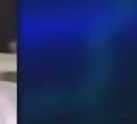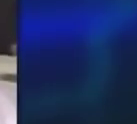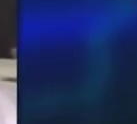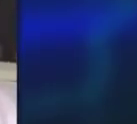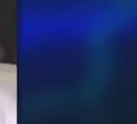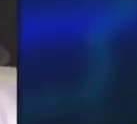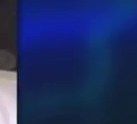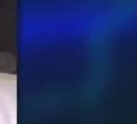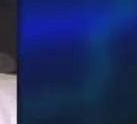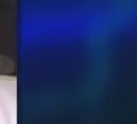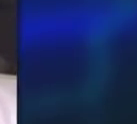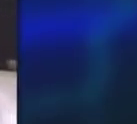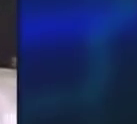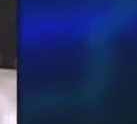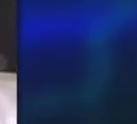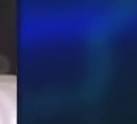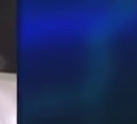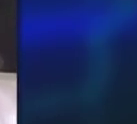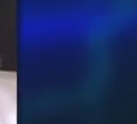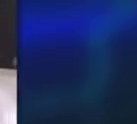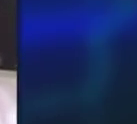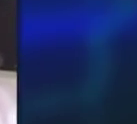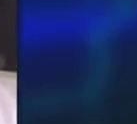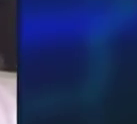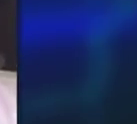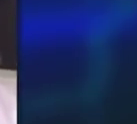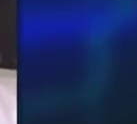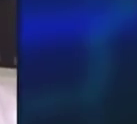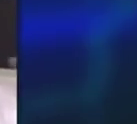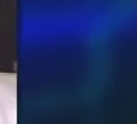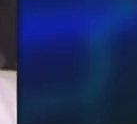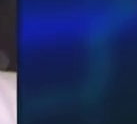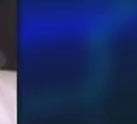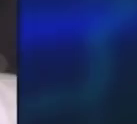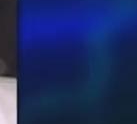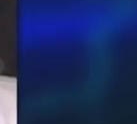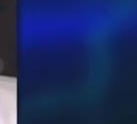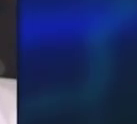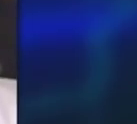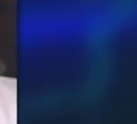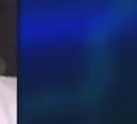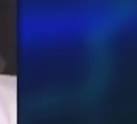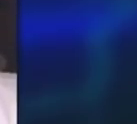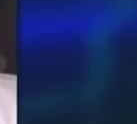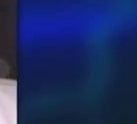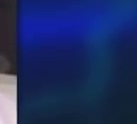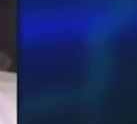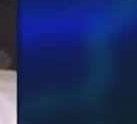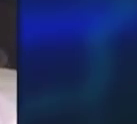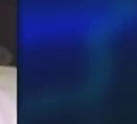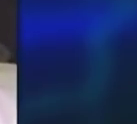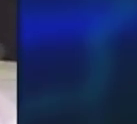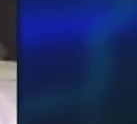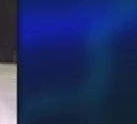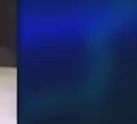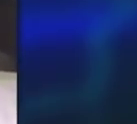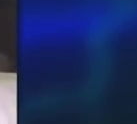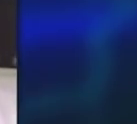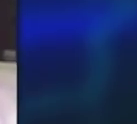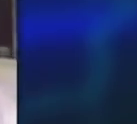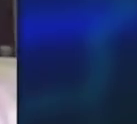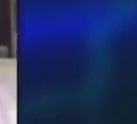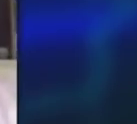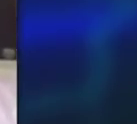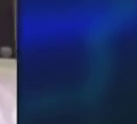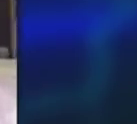about the democratic nature, continued democratic nature of the revolution and the government in